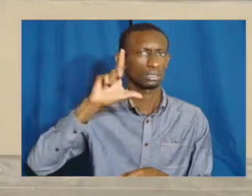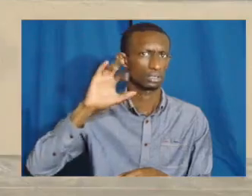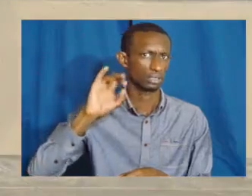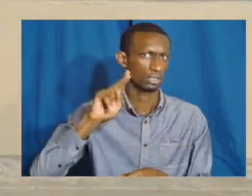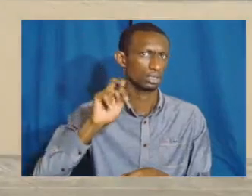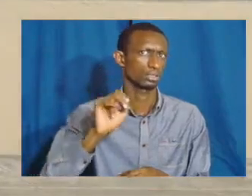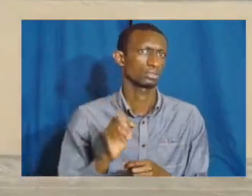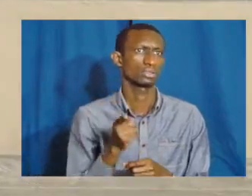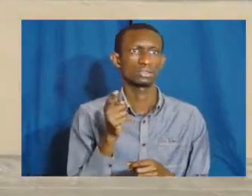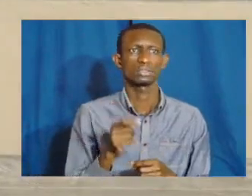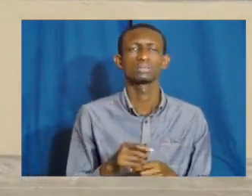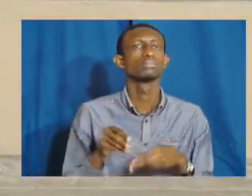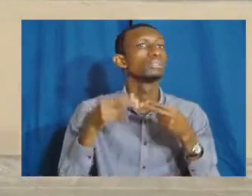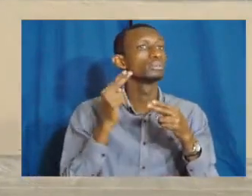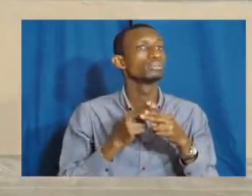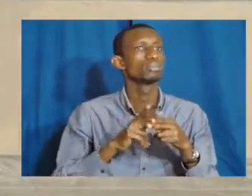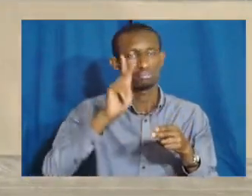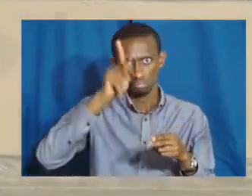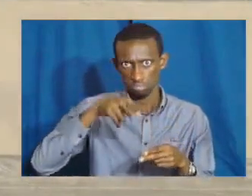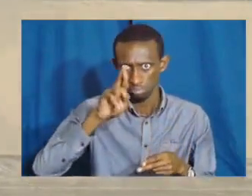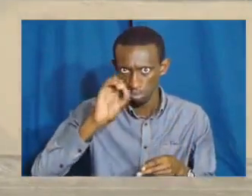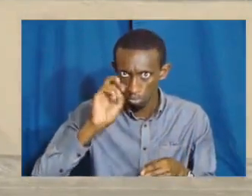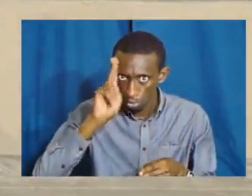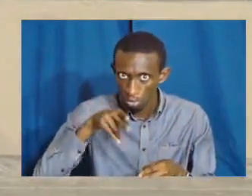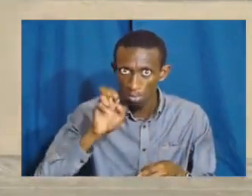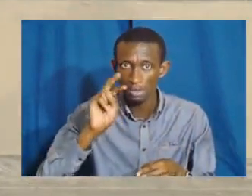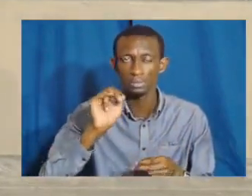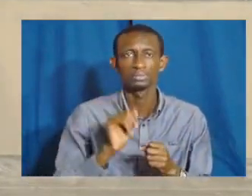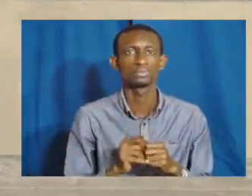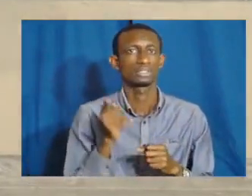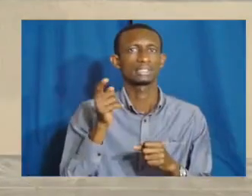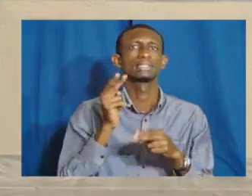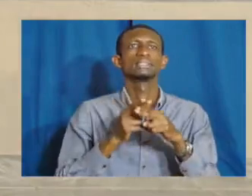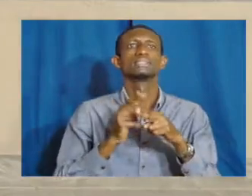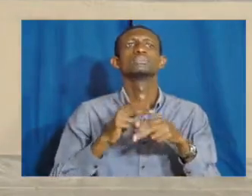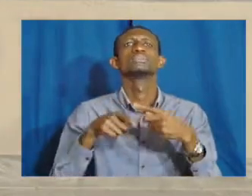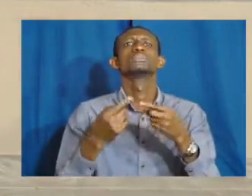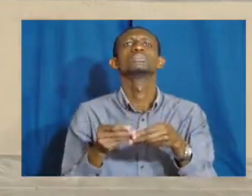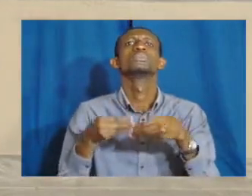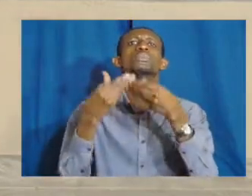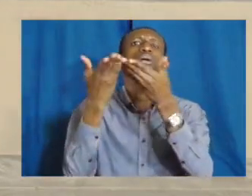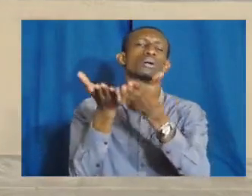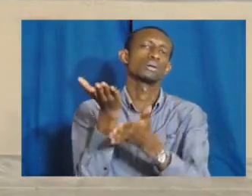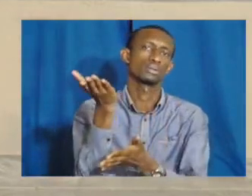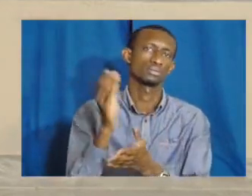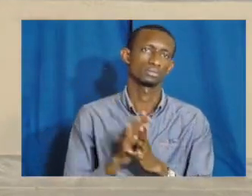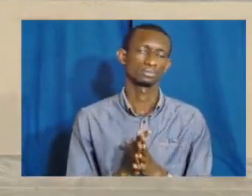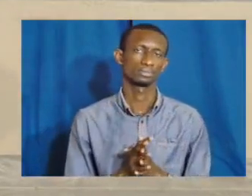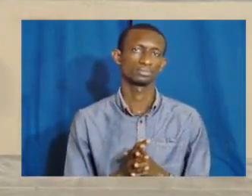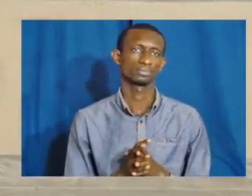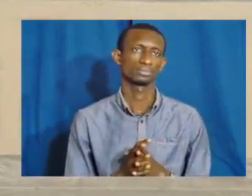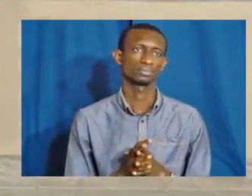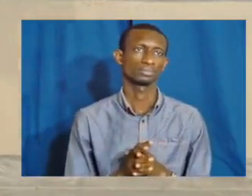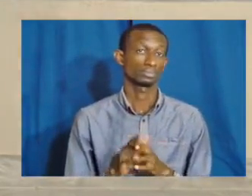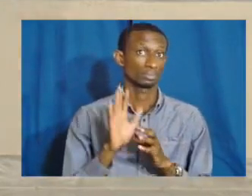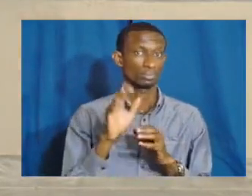is propane. So that means that is where the name will be derived for this alcohol.